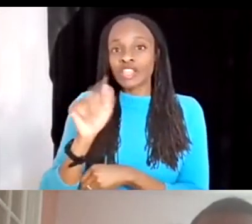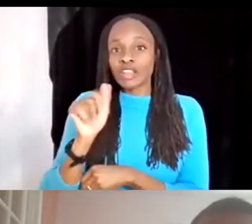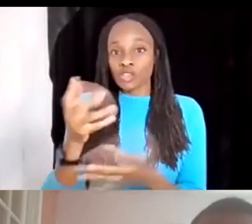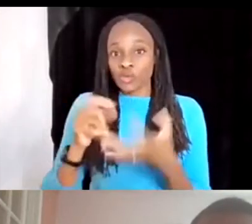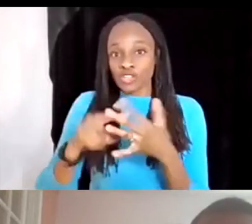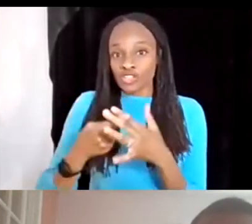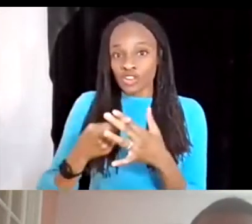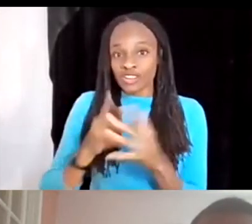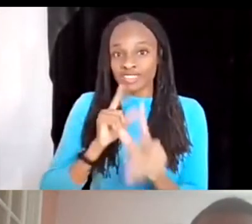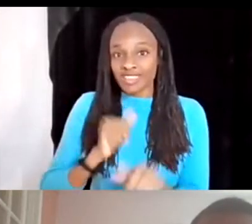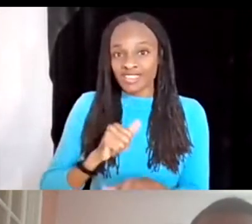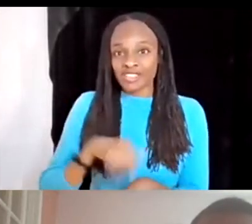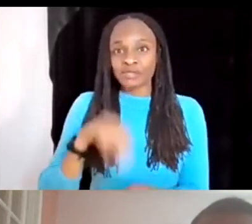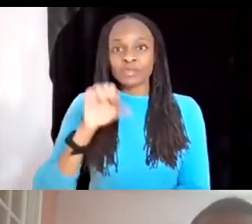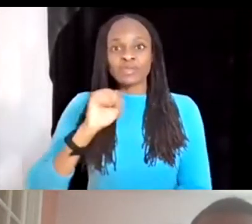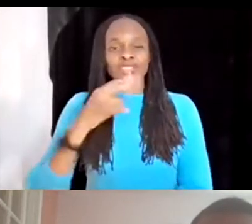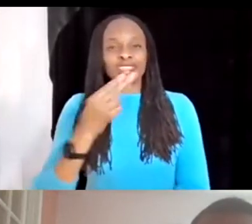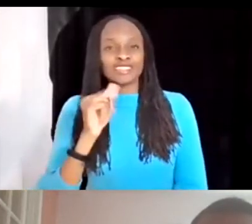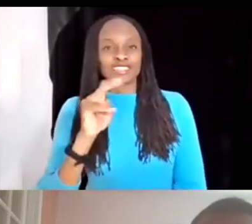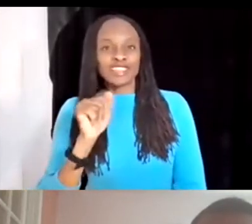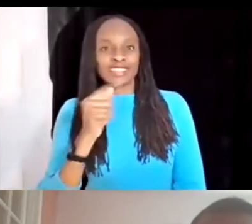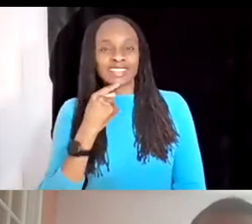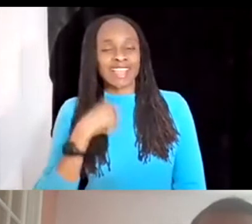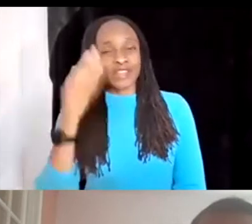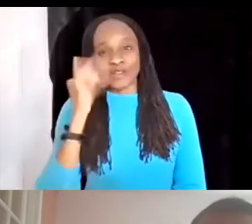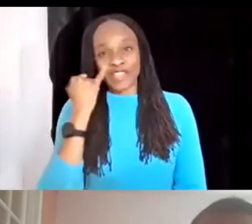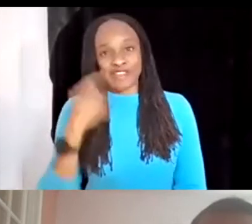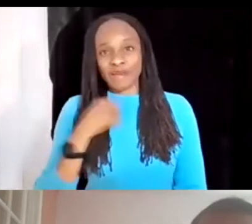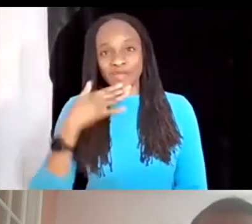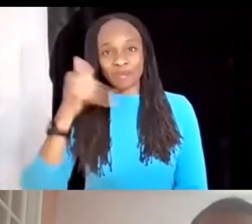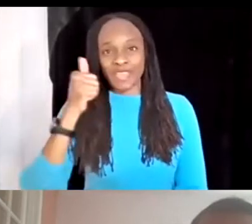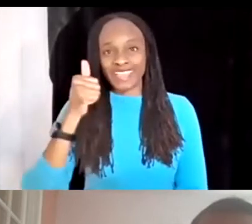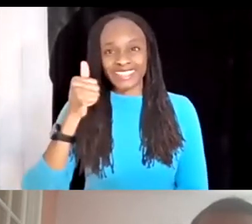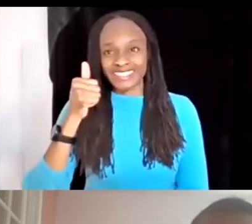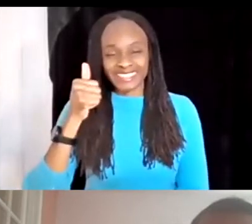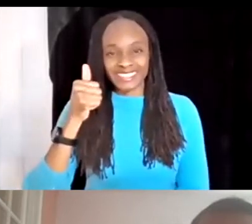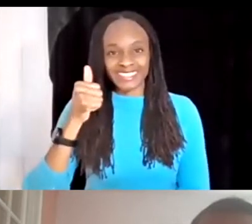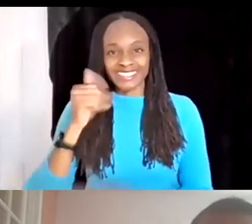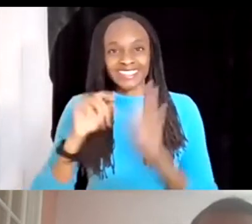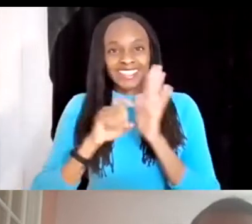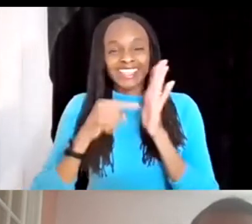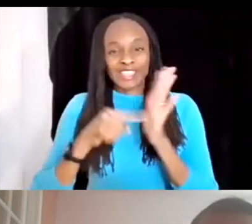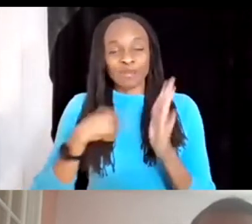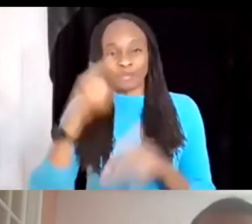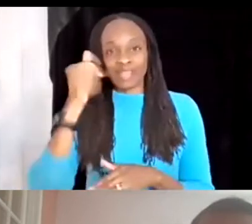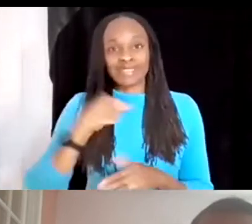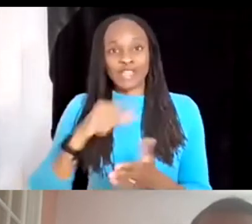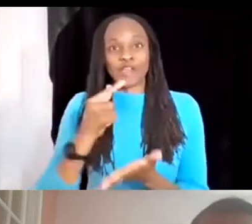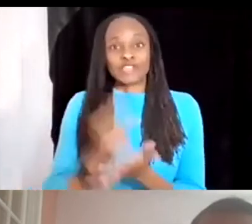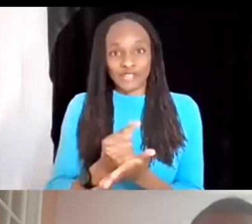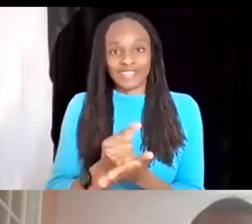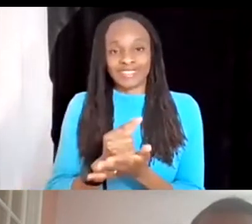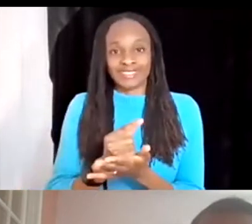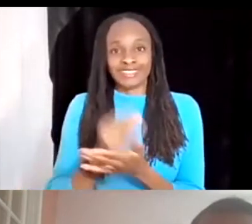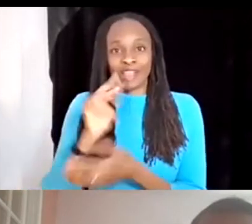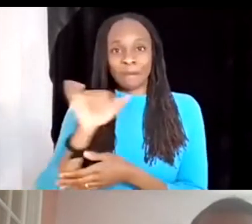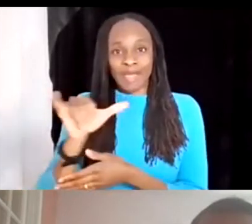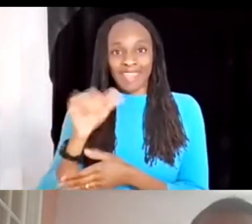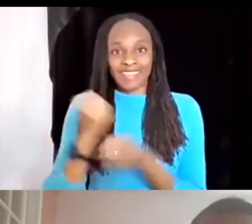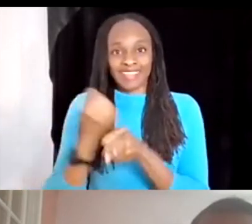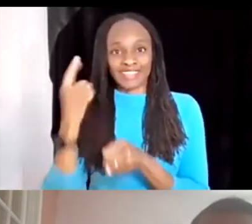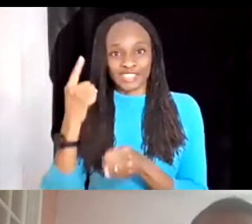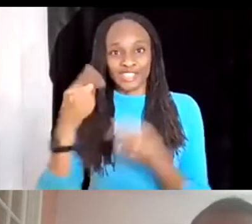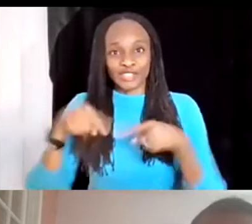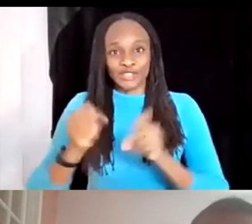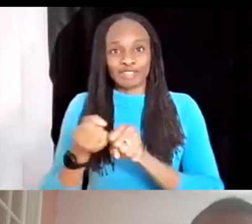so I don't know if I'm the best example because I graduated at the height of the pandemic in May of last year. So the rule book